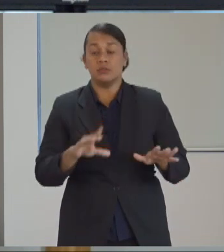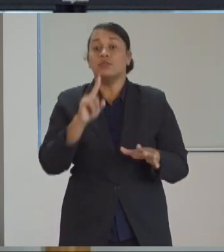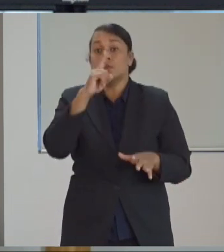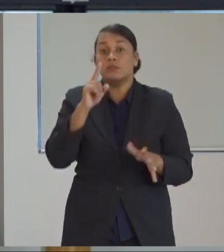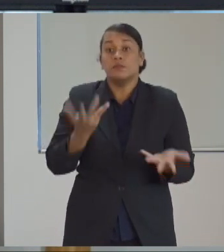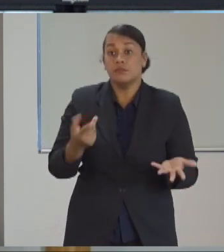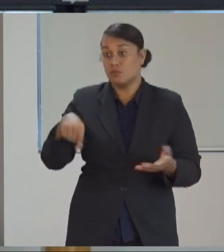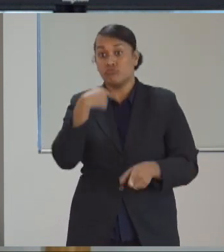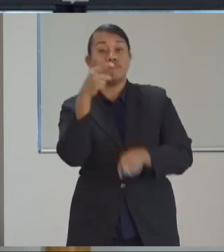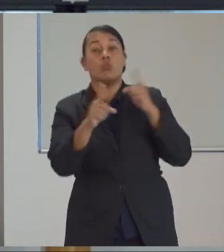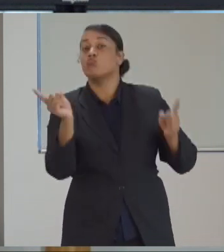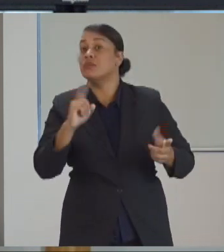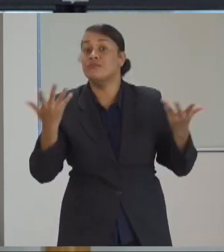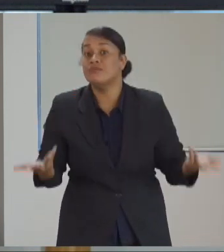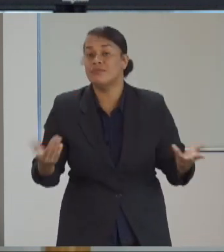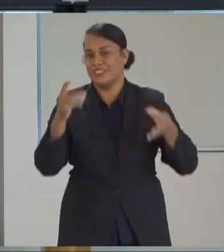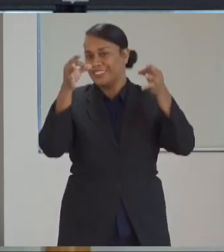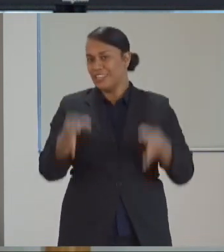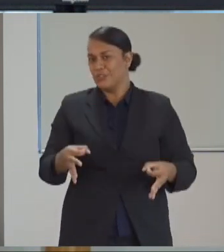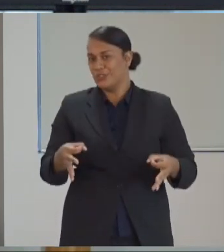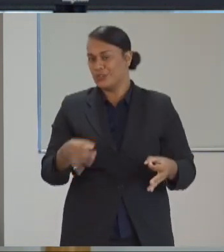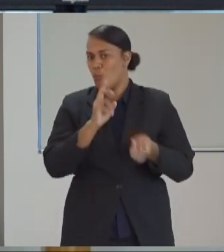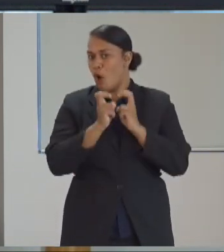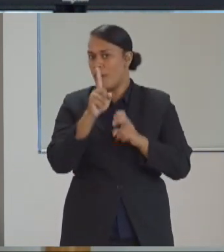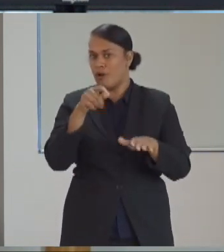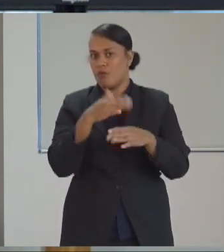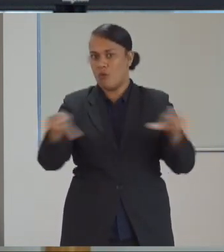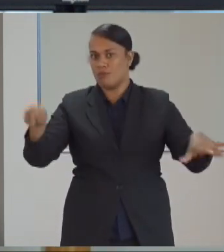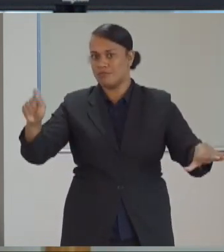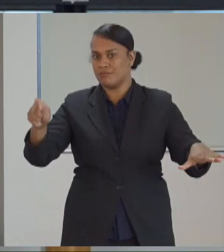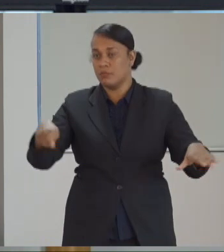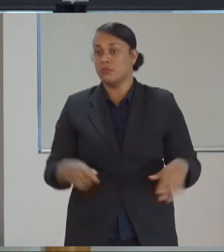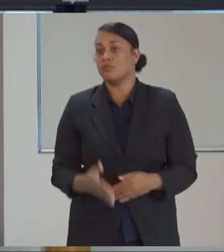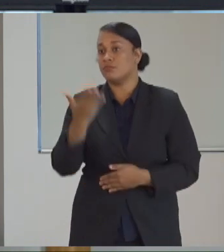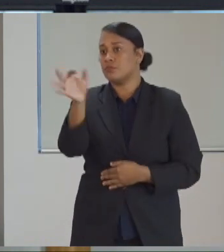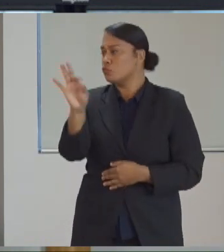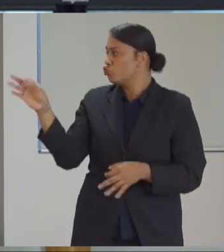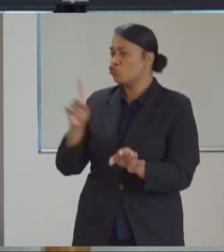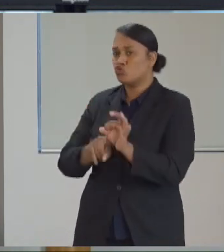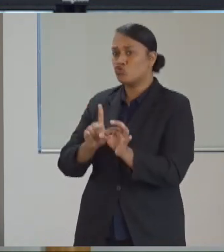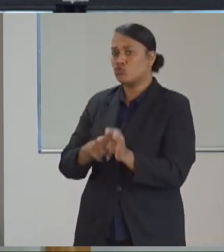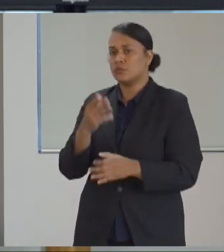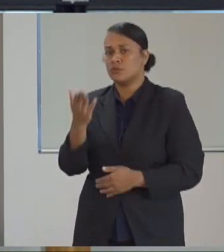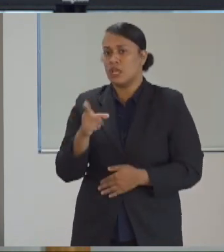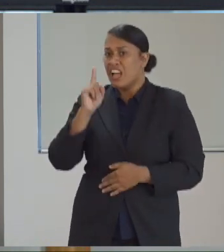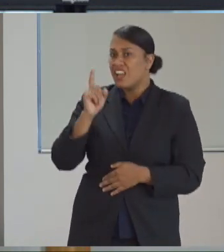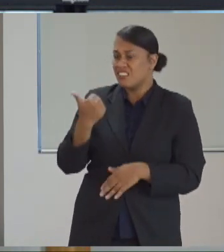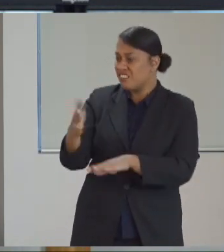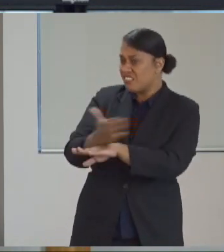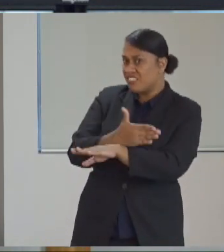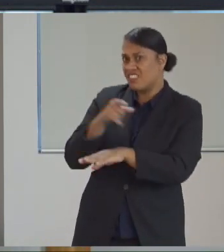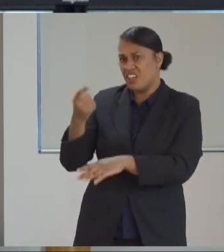a particular ruling. Of course I can. So just going back to the issue of the charges being, or